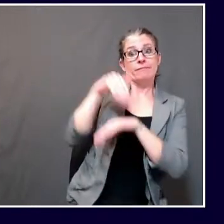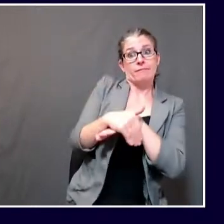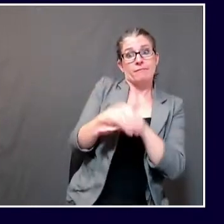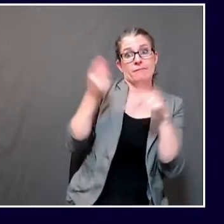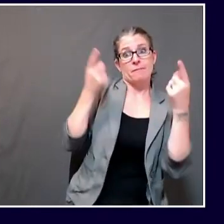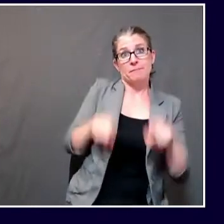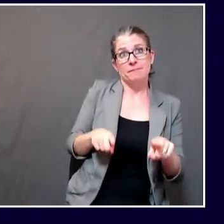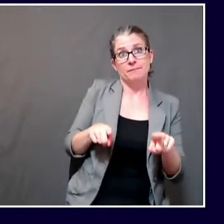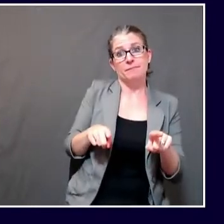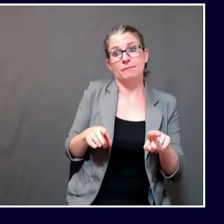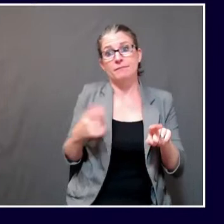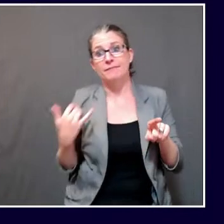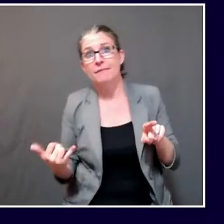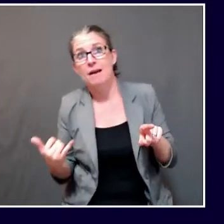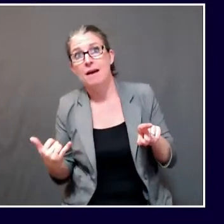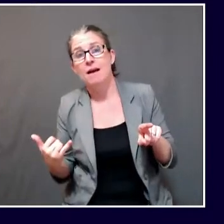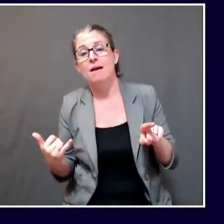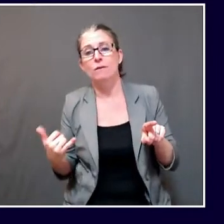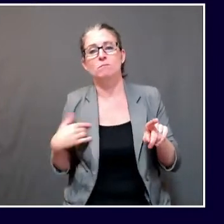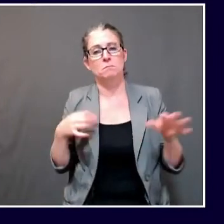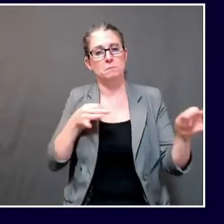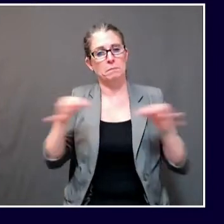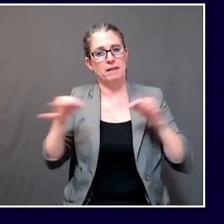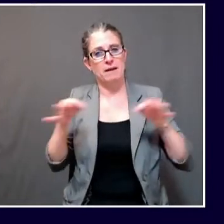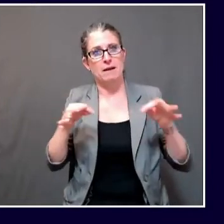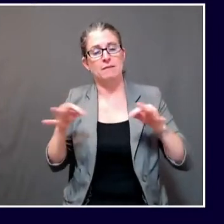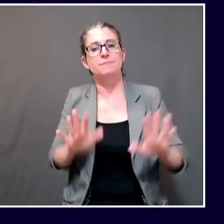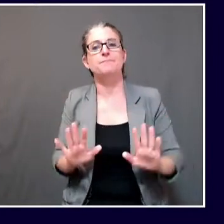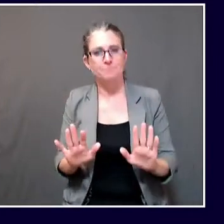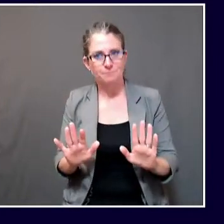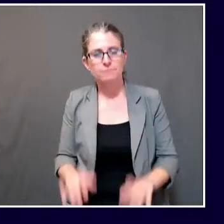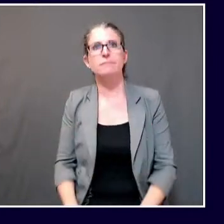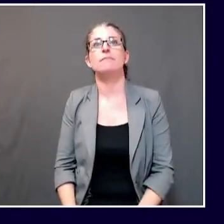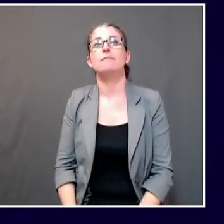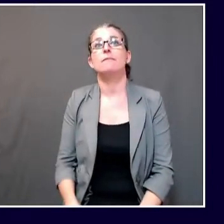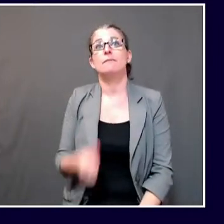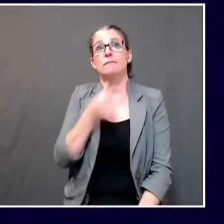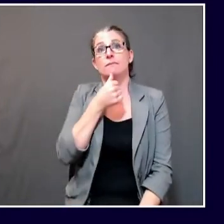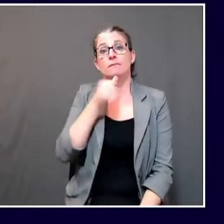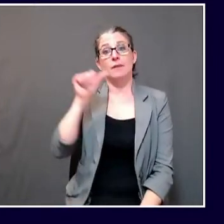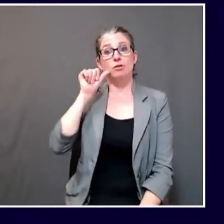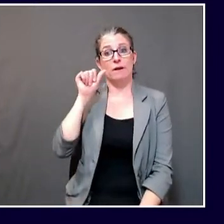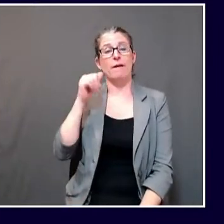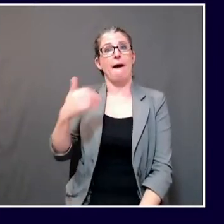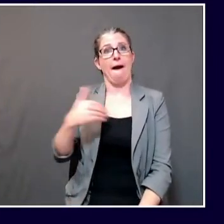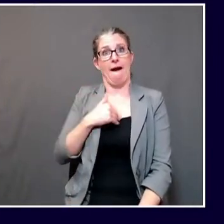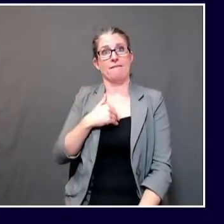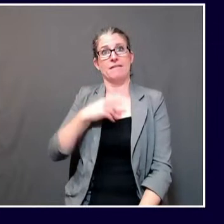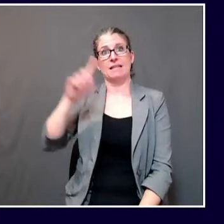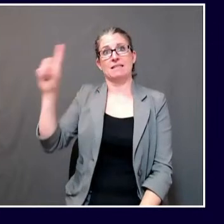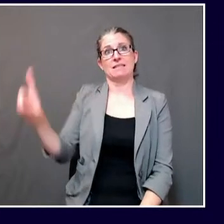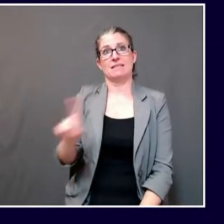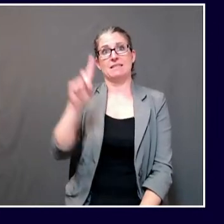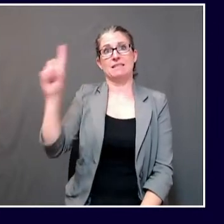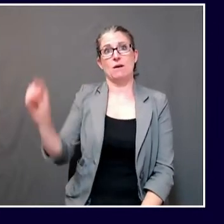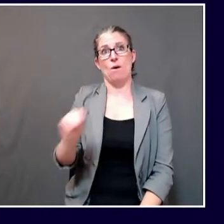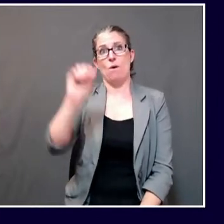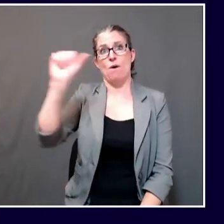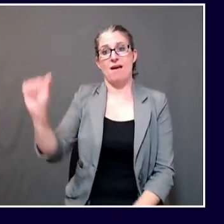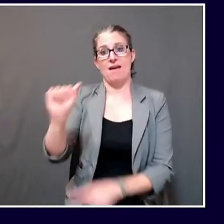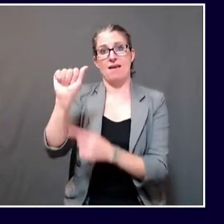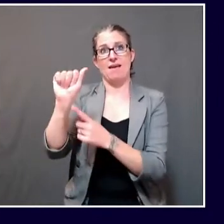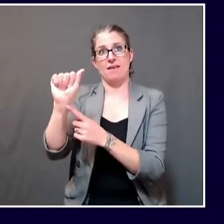Management Division of Maine's Department of Administrative and Financial Services, after finding a total of 5 cases